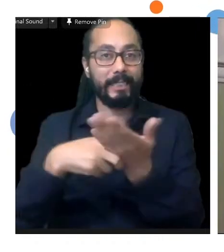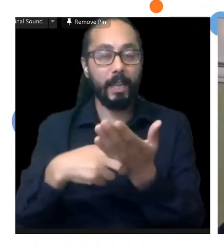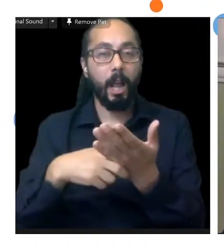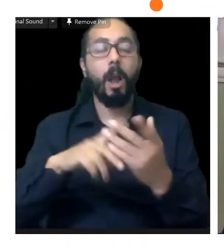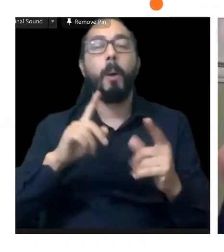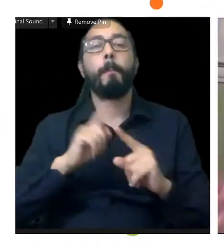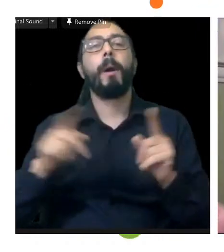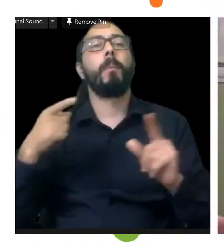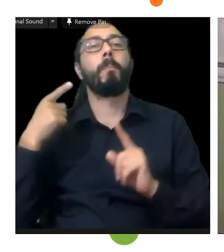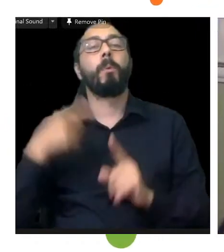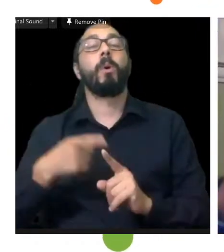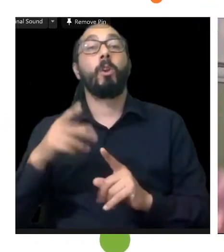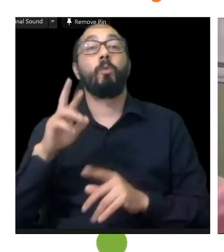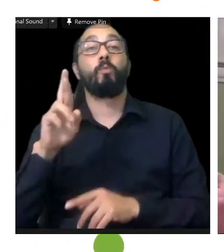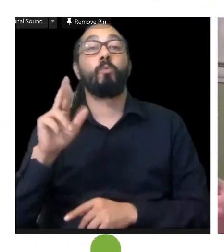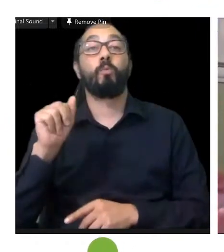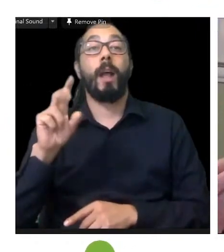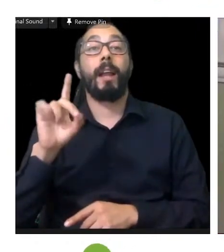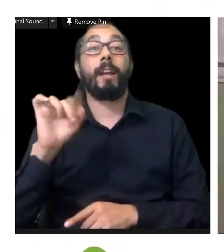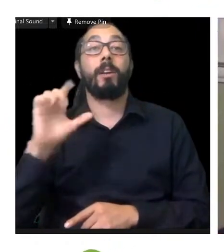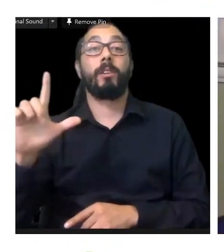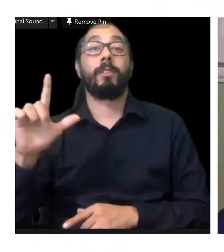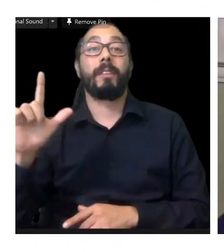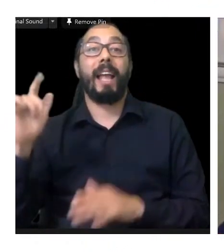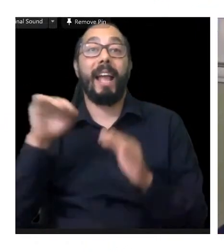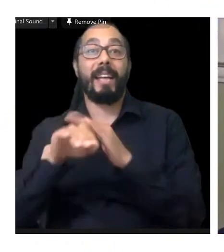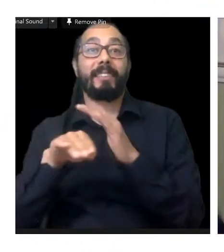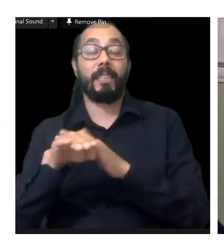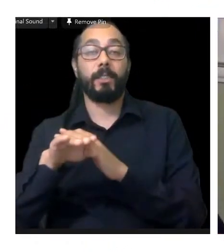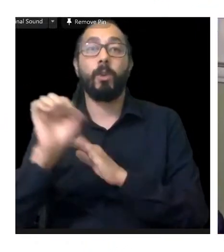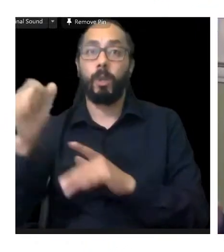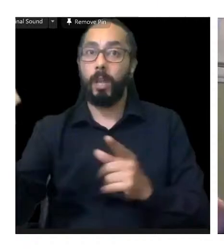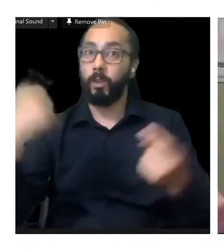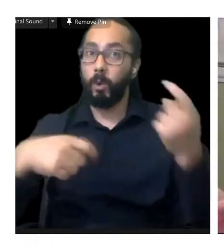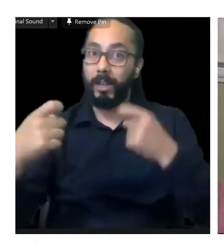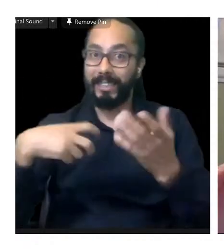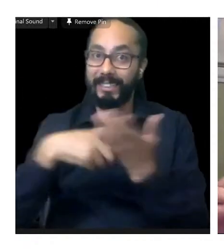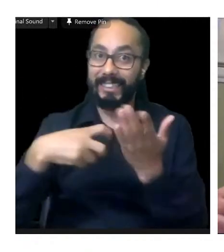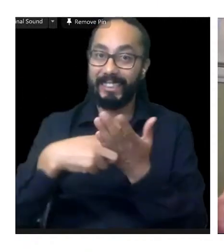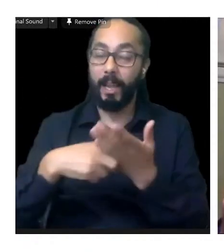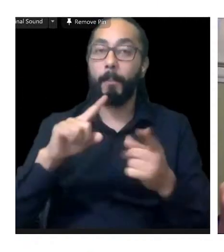being, yes, you can be a donor and you can get tickets, but also everybody can get